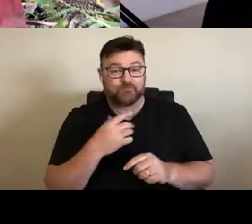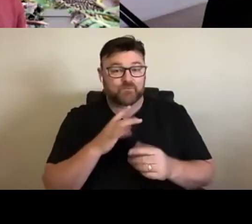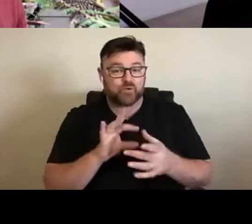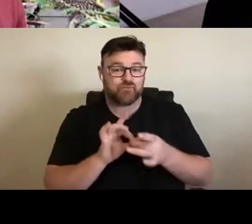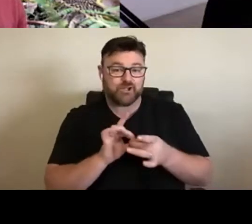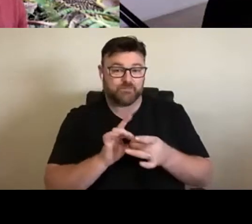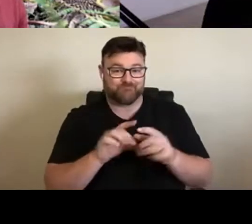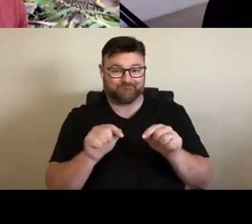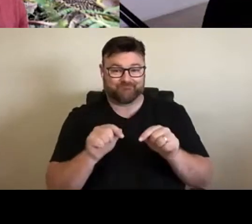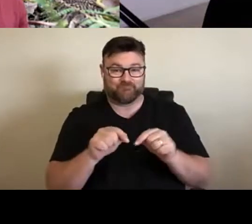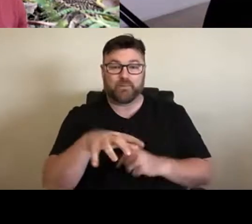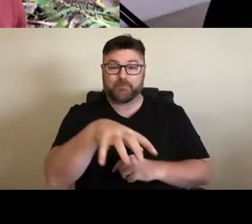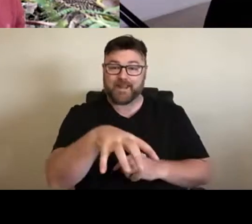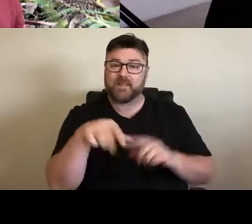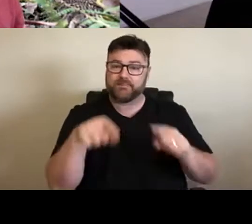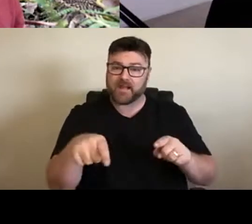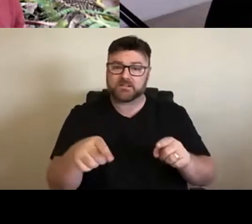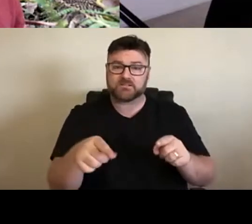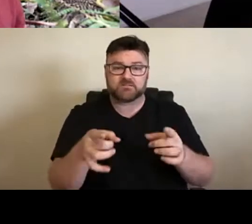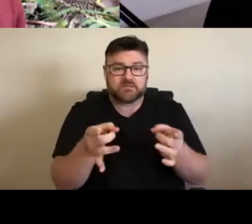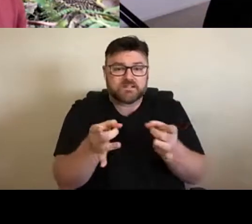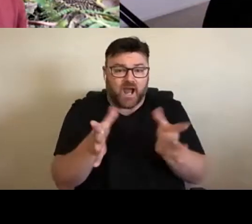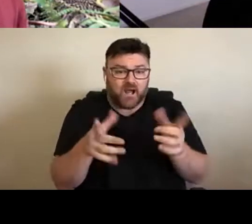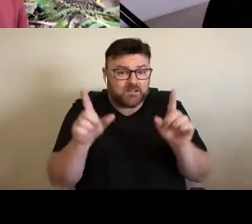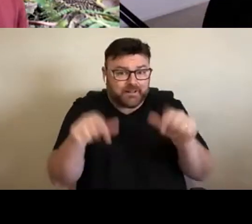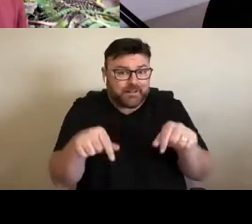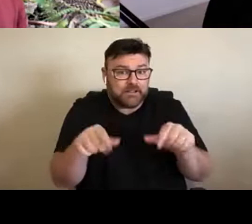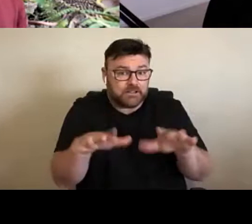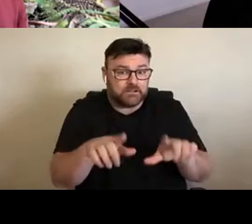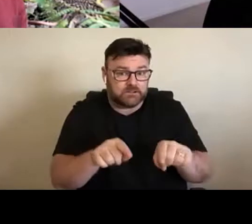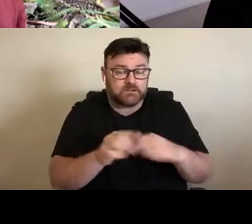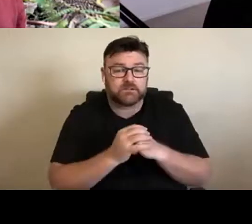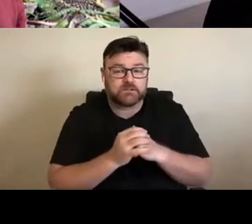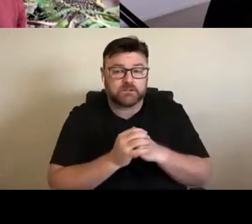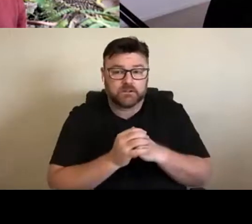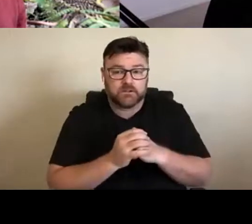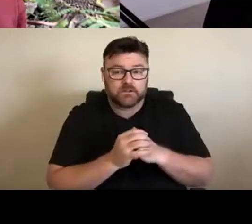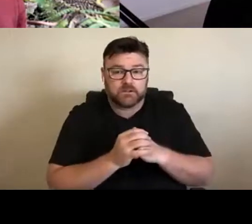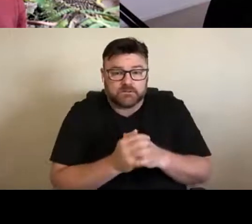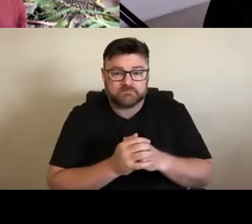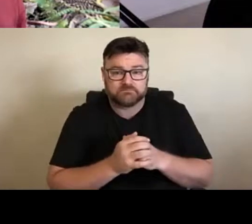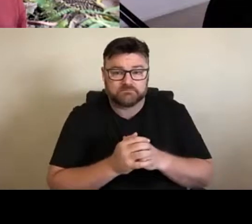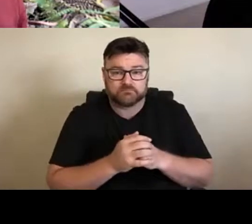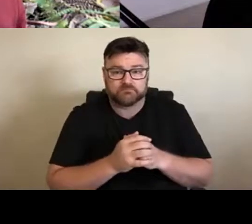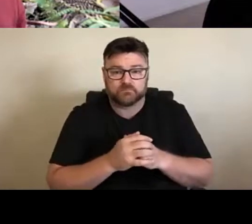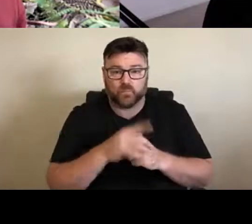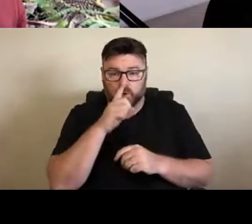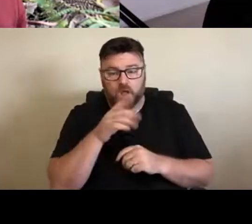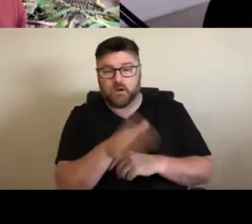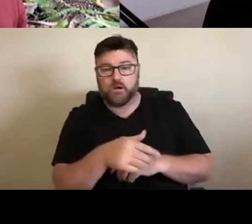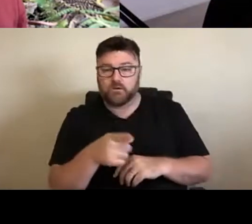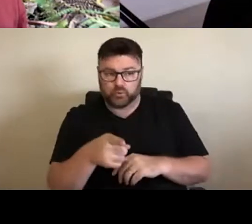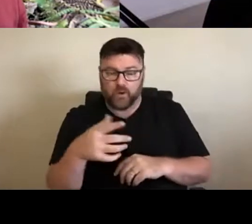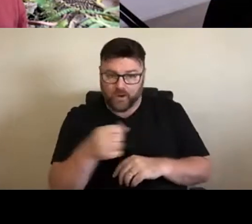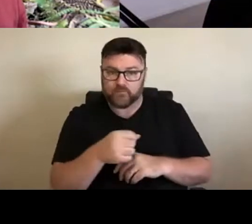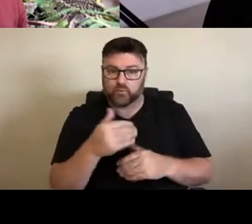the beginning, you know, and it has to be, it's almost non-negotiable. If I'm going to make work